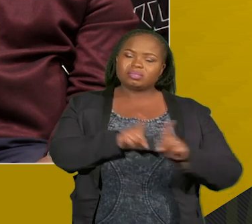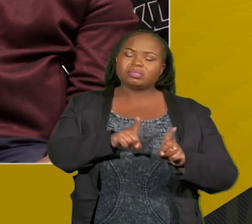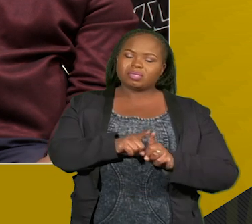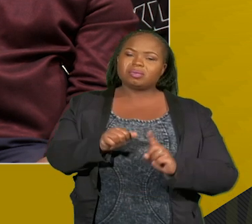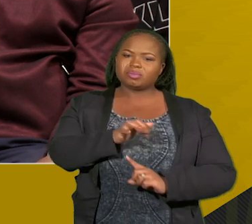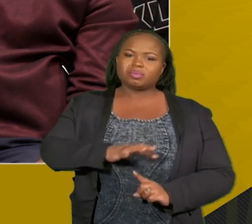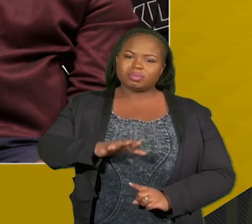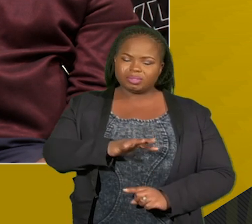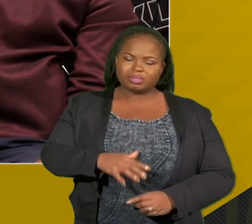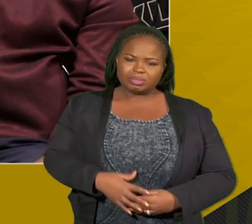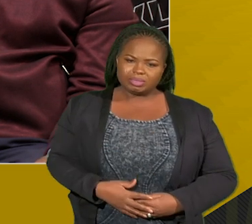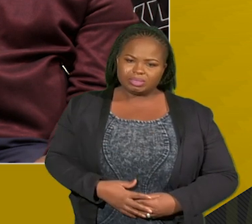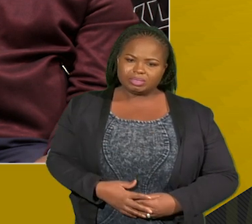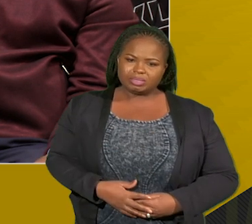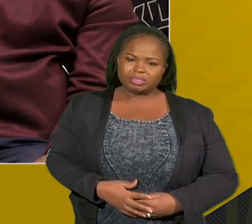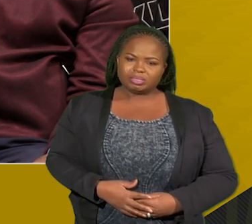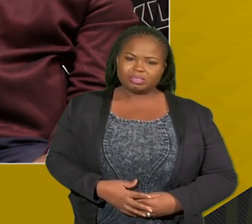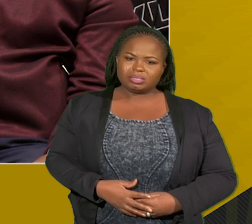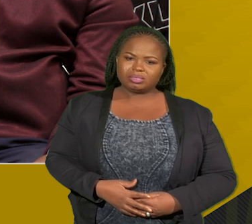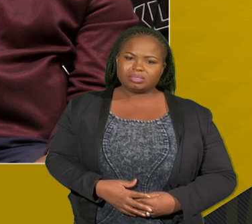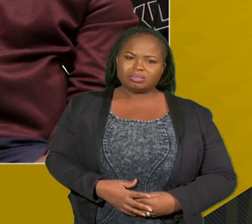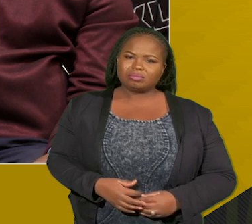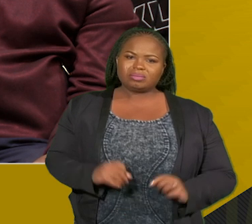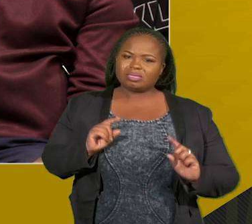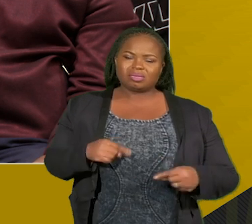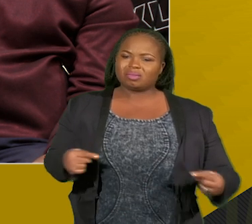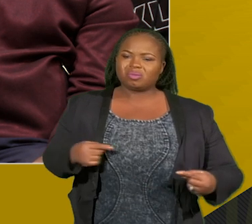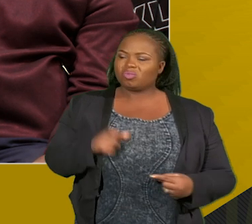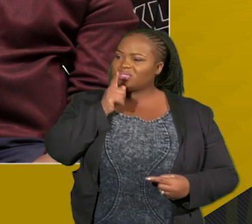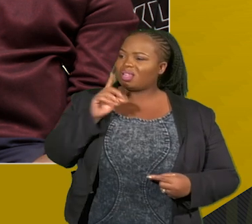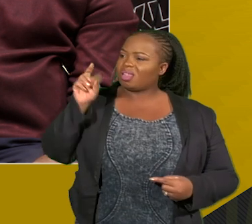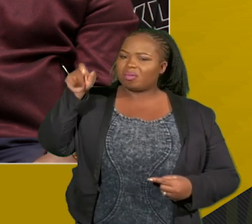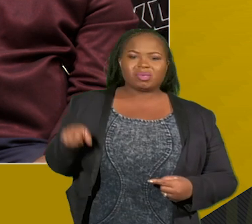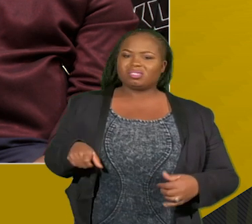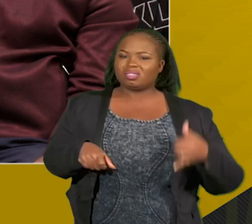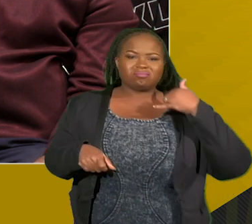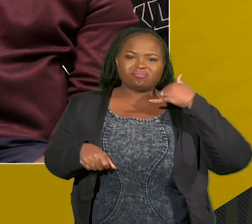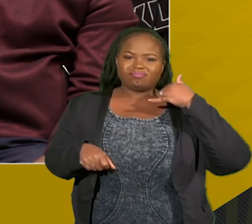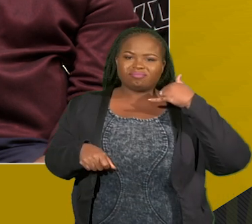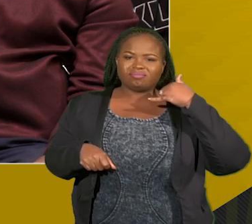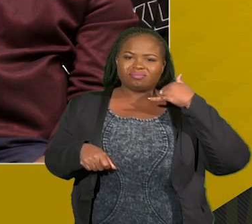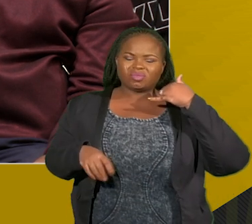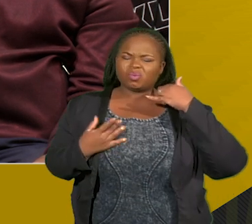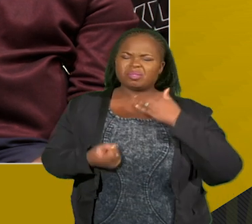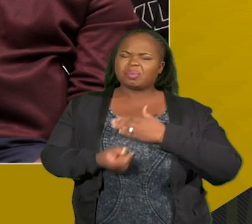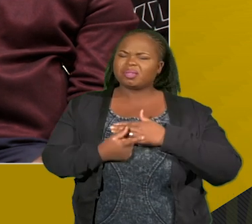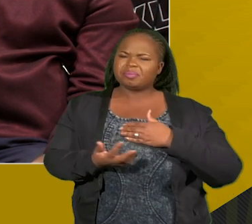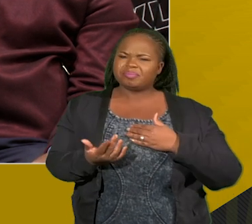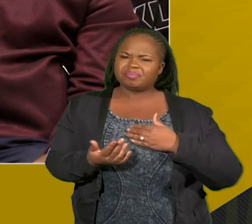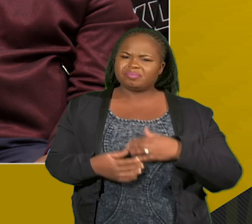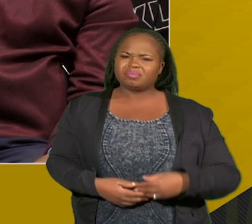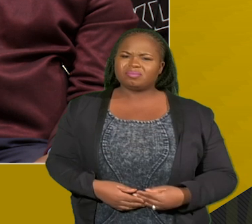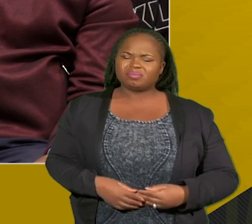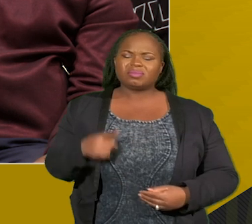nna. Eh. A ke khumo go bolela le motho. A go etsang, Mama? O